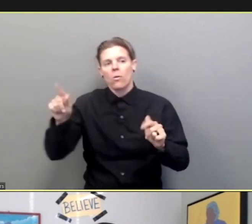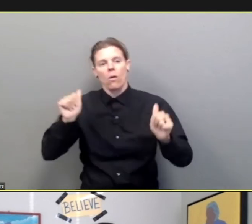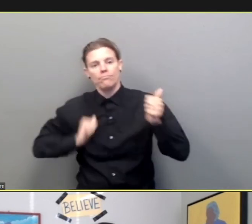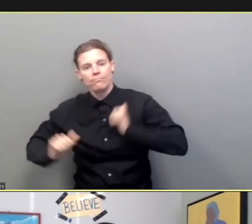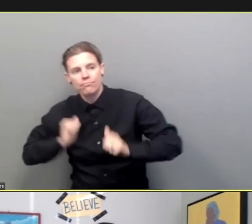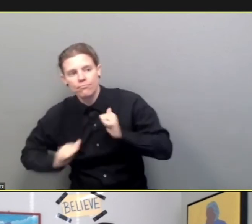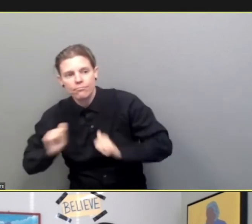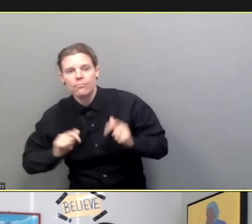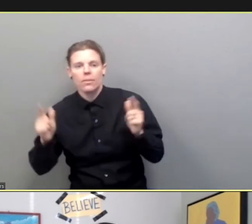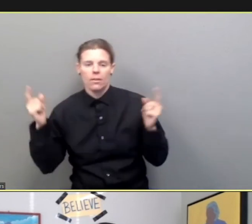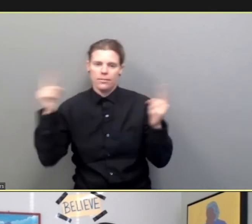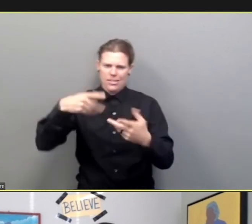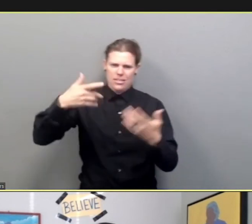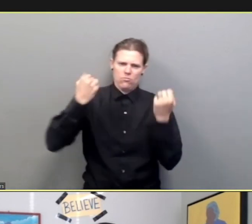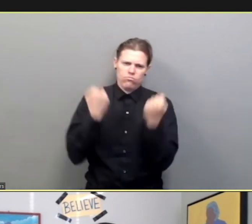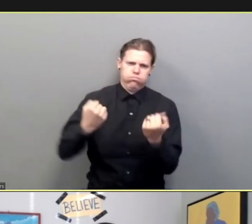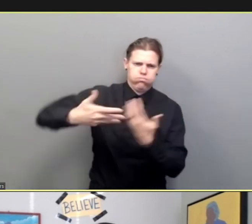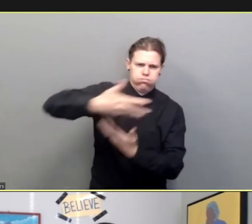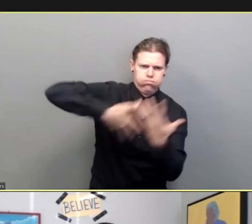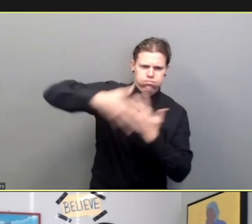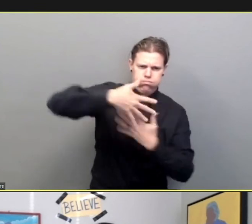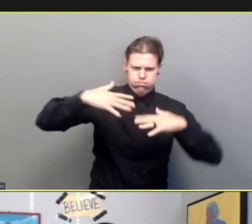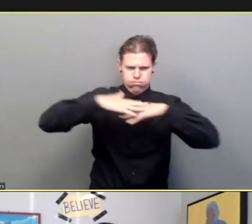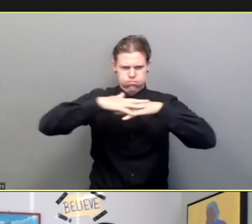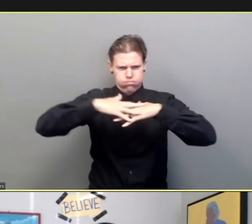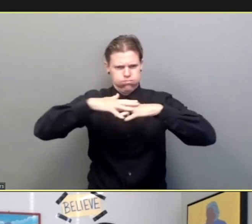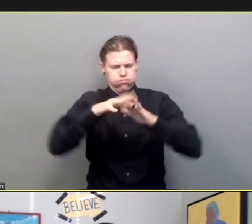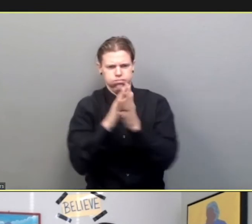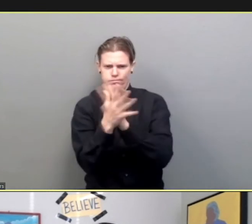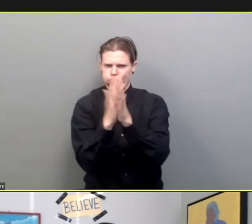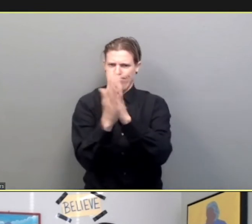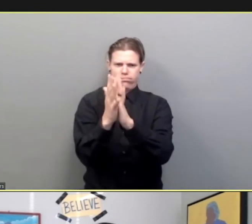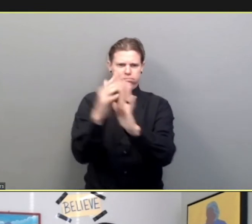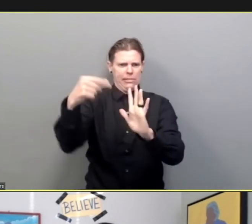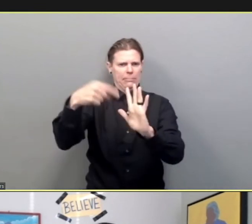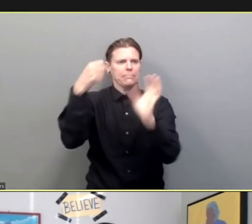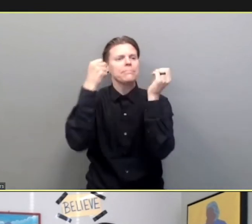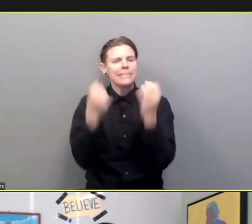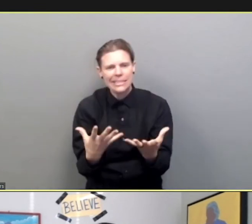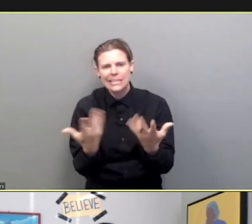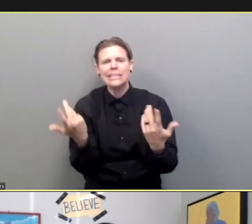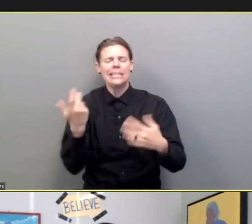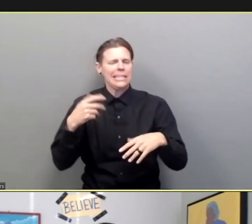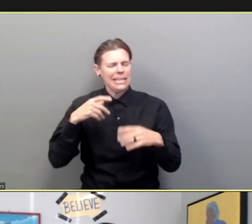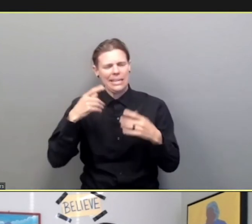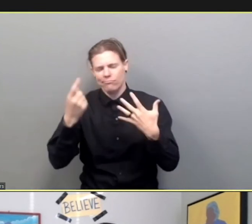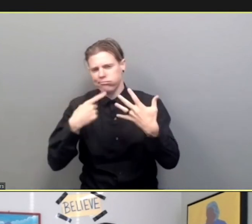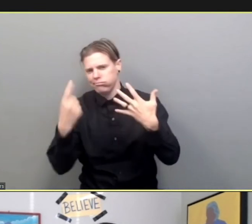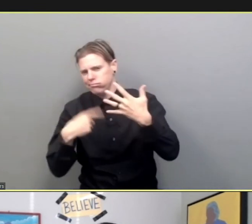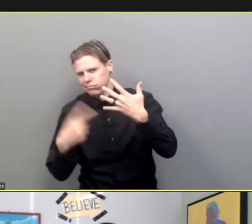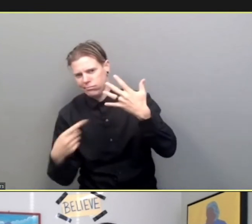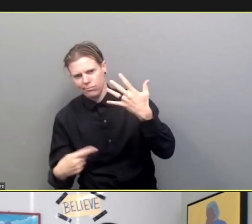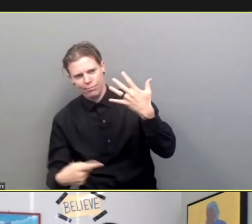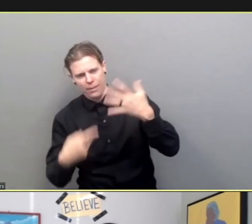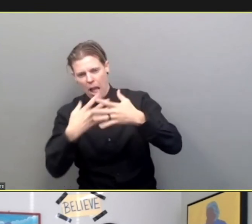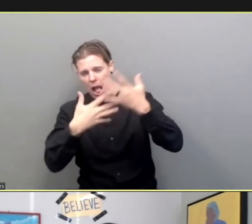home. There is church going. Anything pre-pandemic